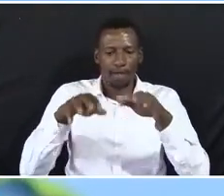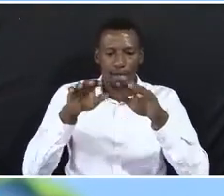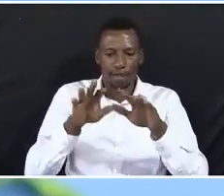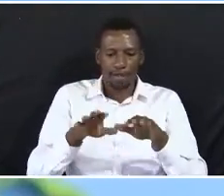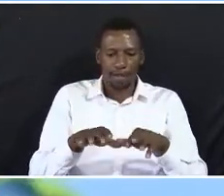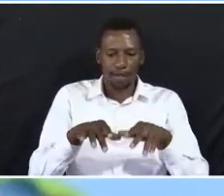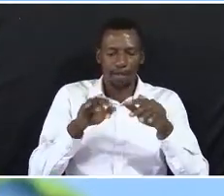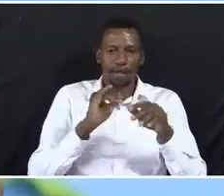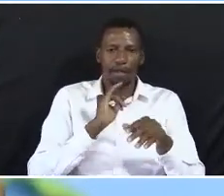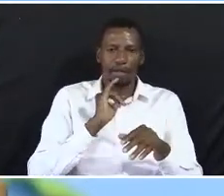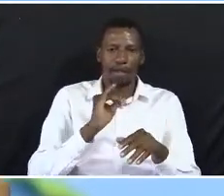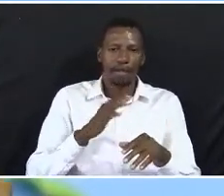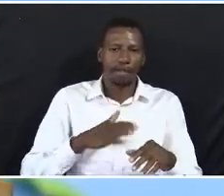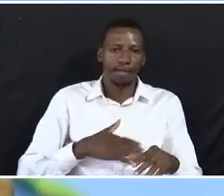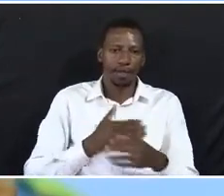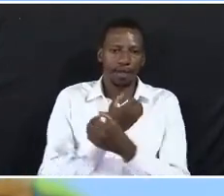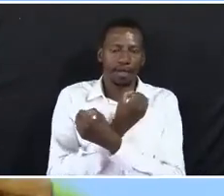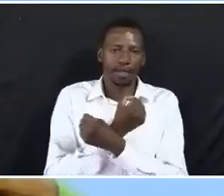Savior's